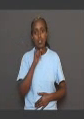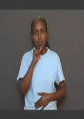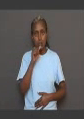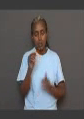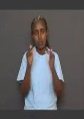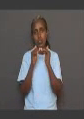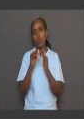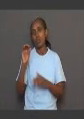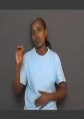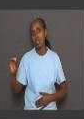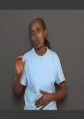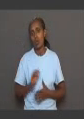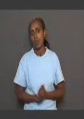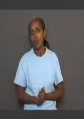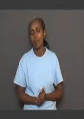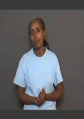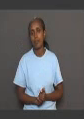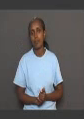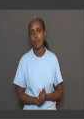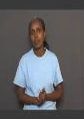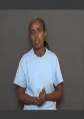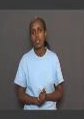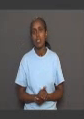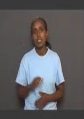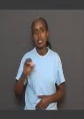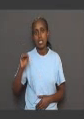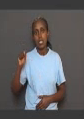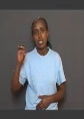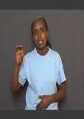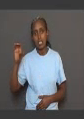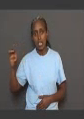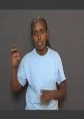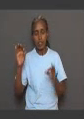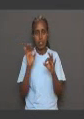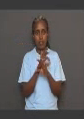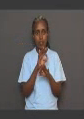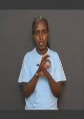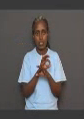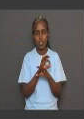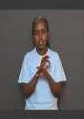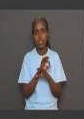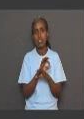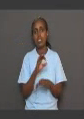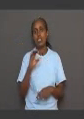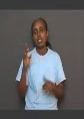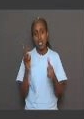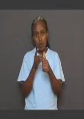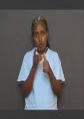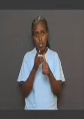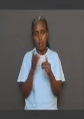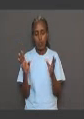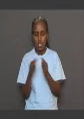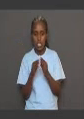equal 0. For the secant function, the domain is the set of